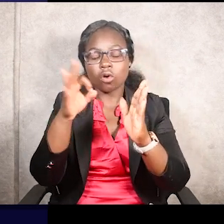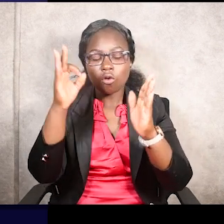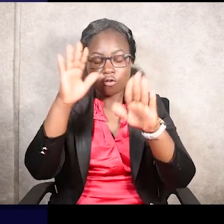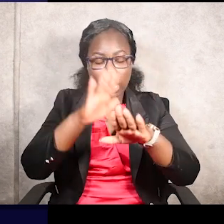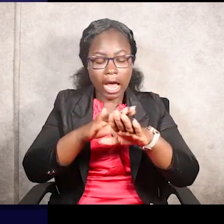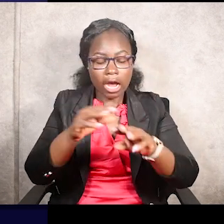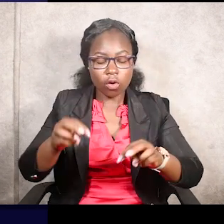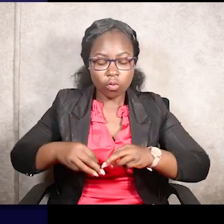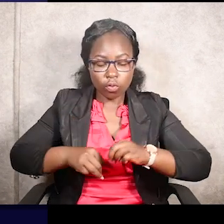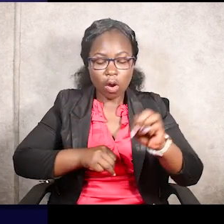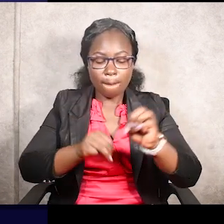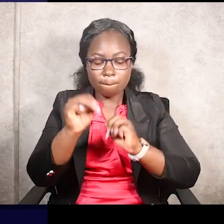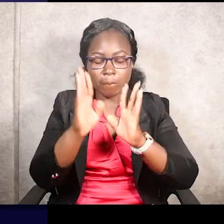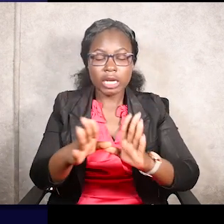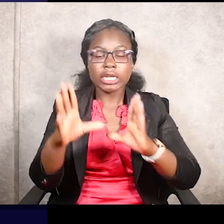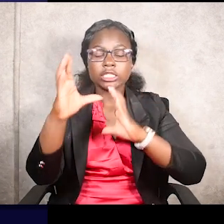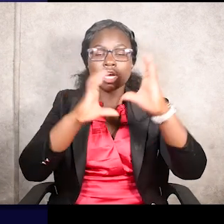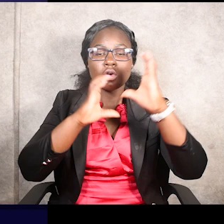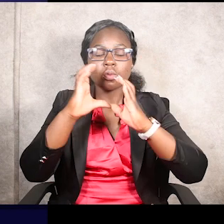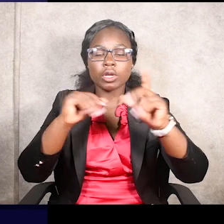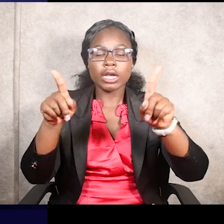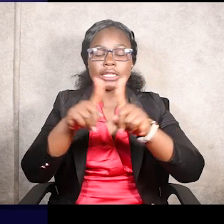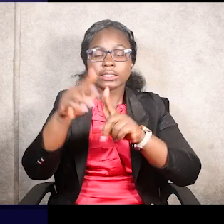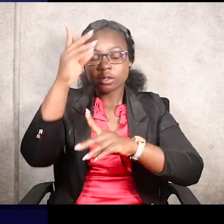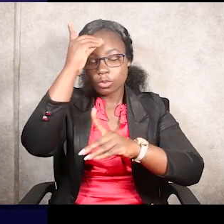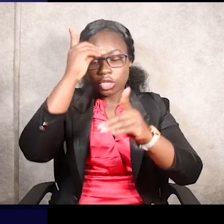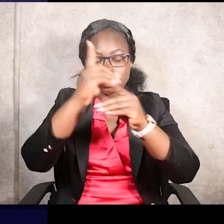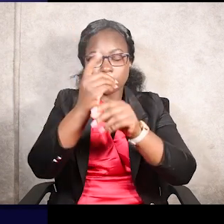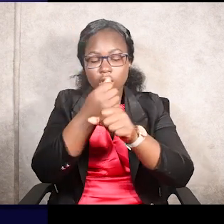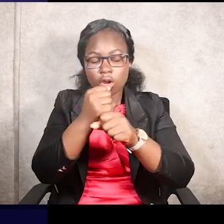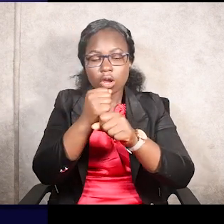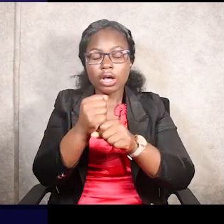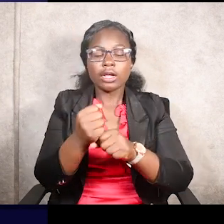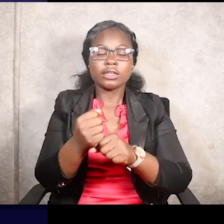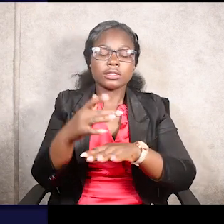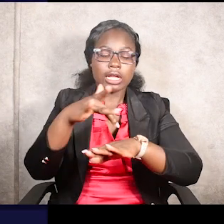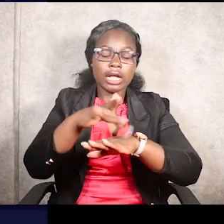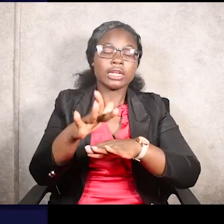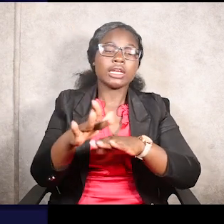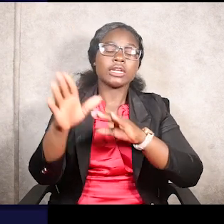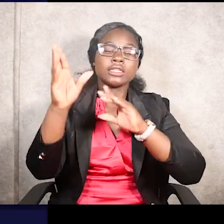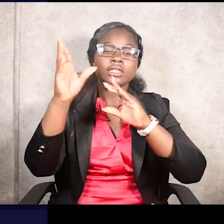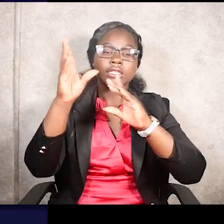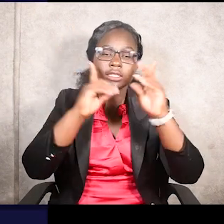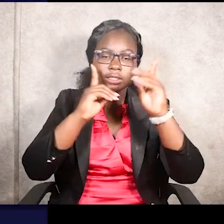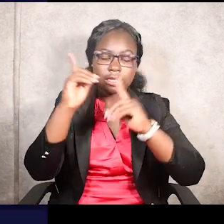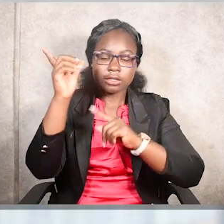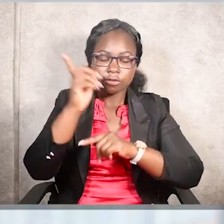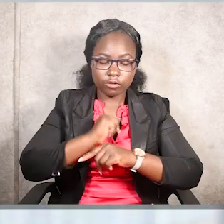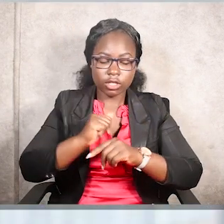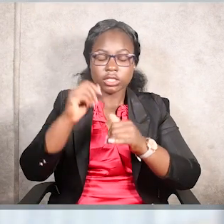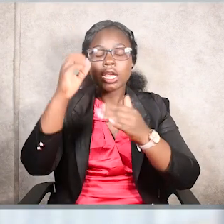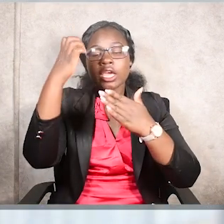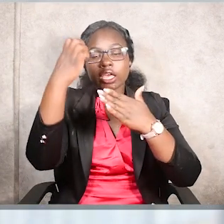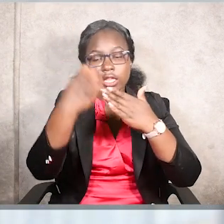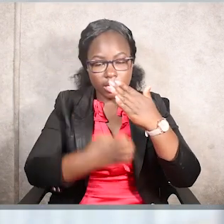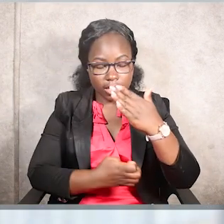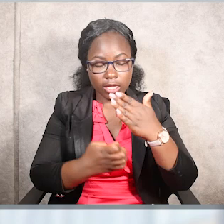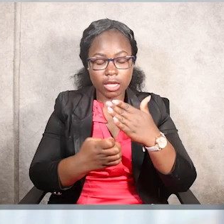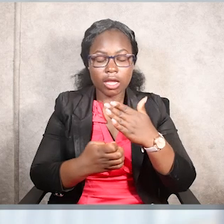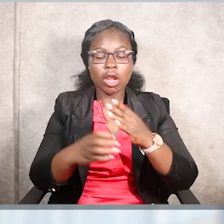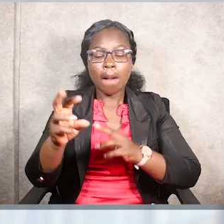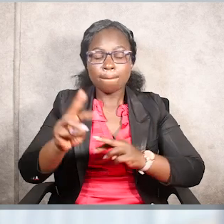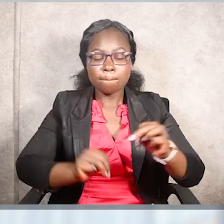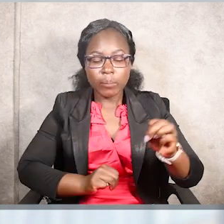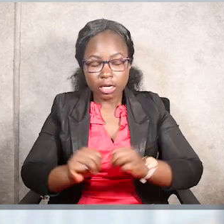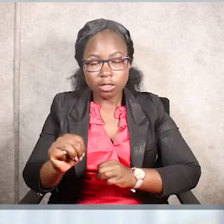manager. Communication and decision making, as we have earlier discussed. In conclusion, management